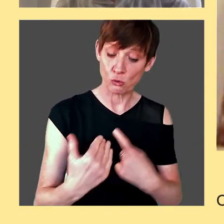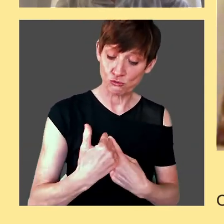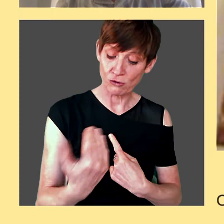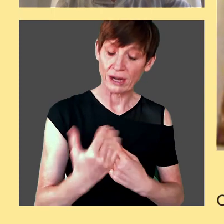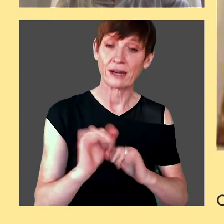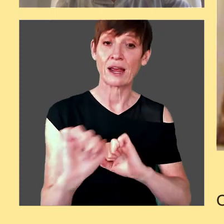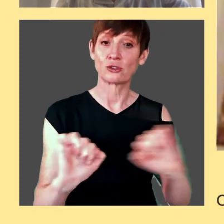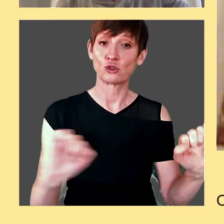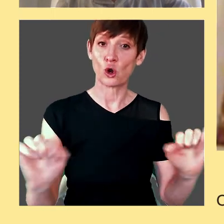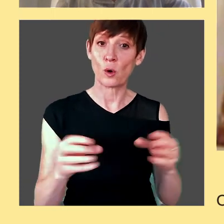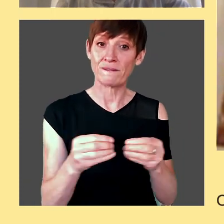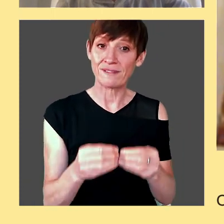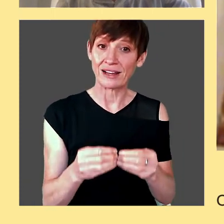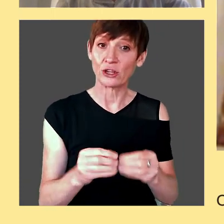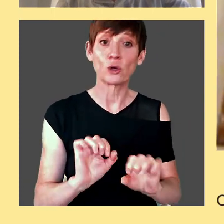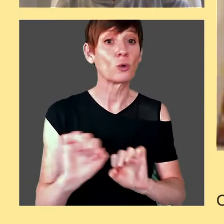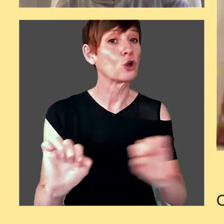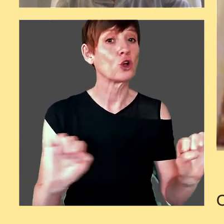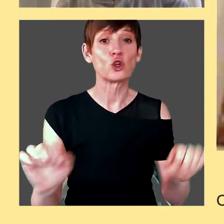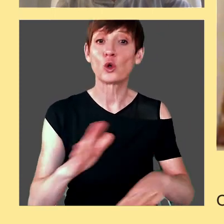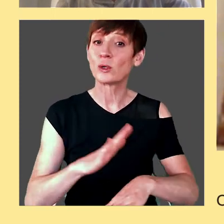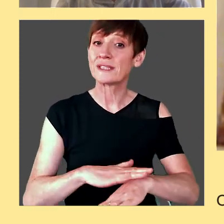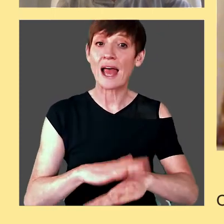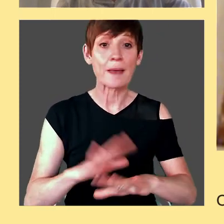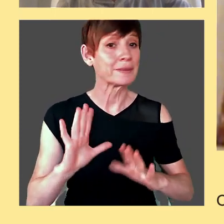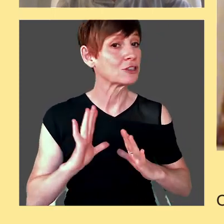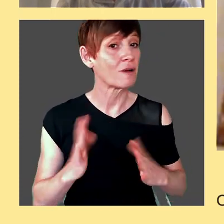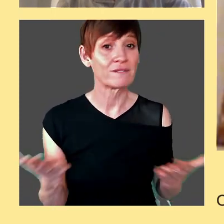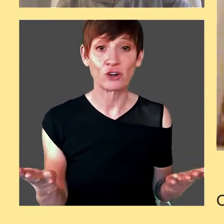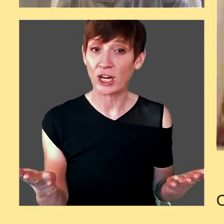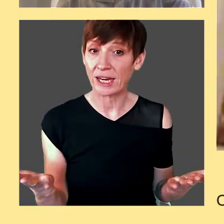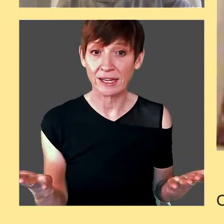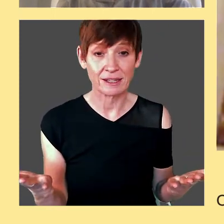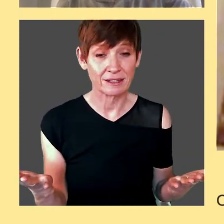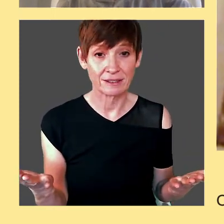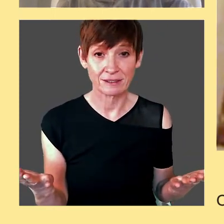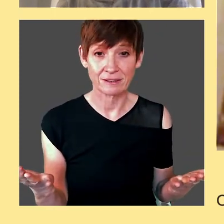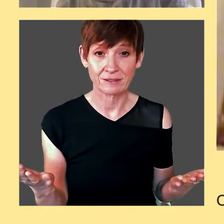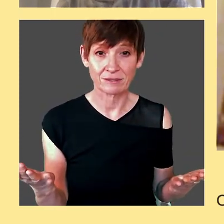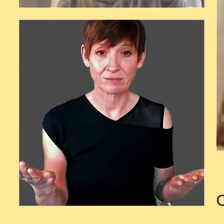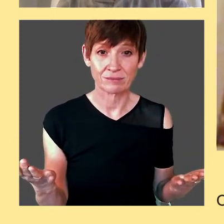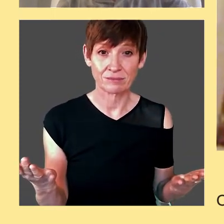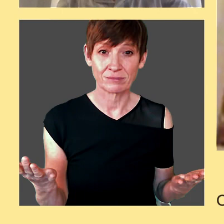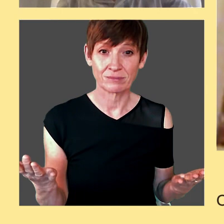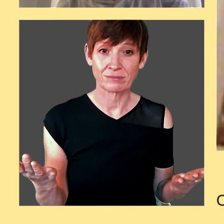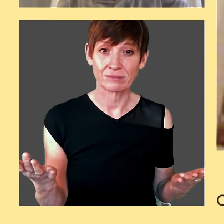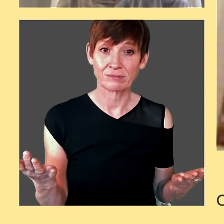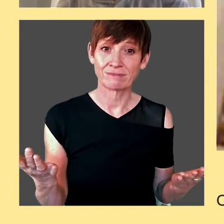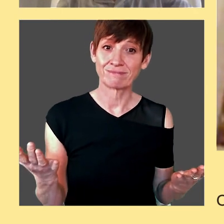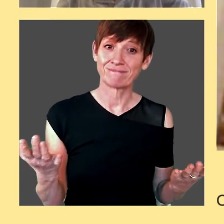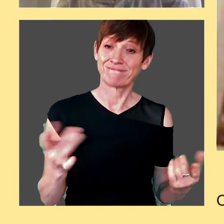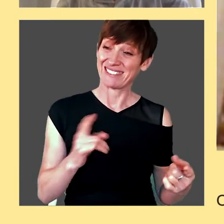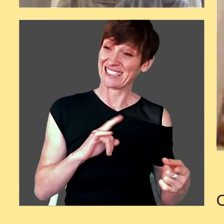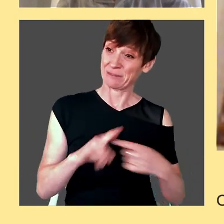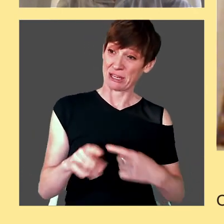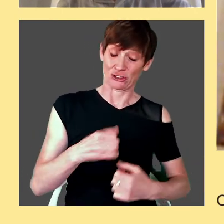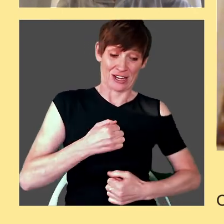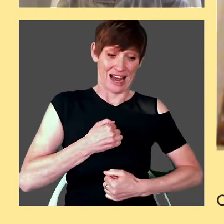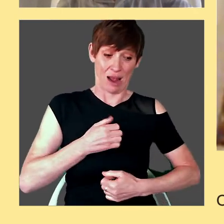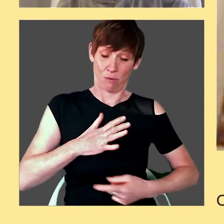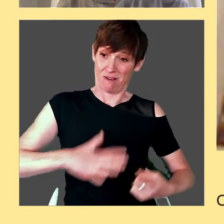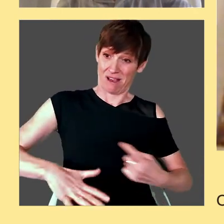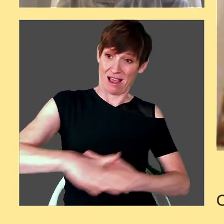free, and because now people, especially in art industry, are, you